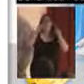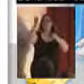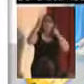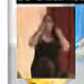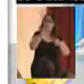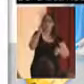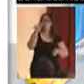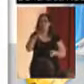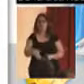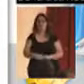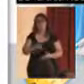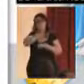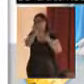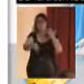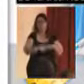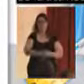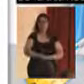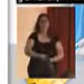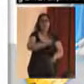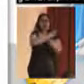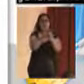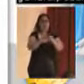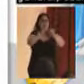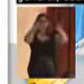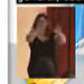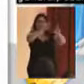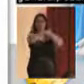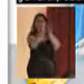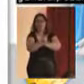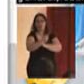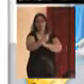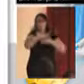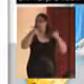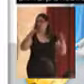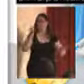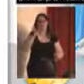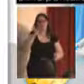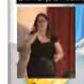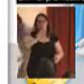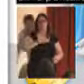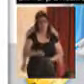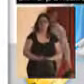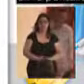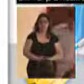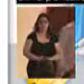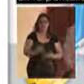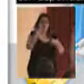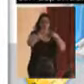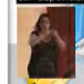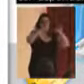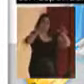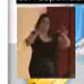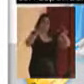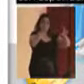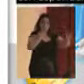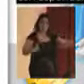of the activity, right, and end of the activity with mistakes. And in general,